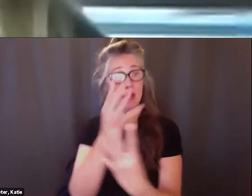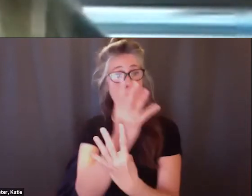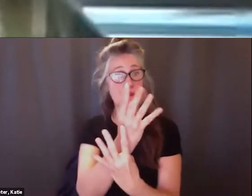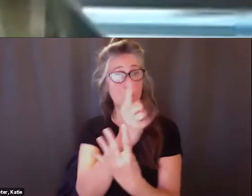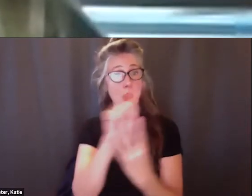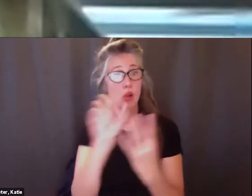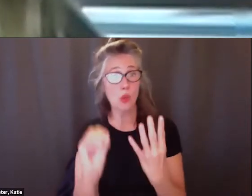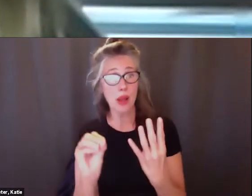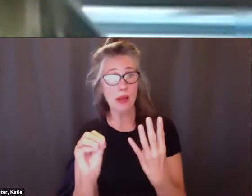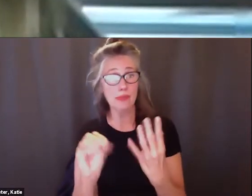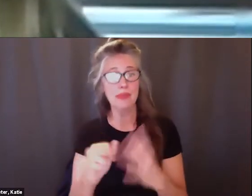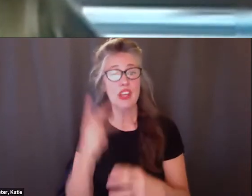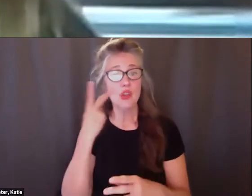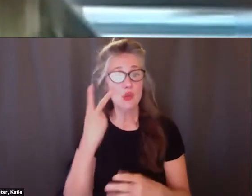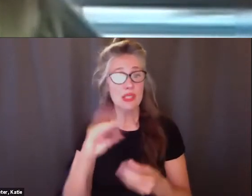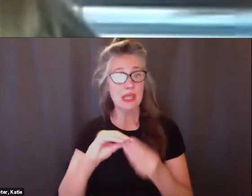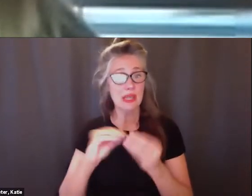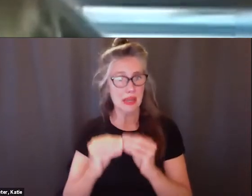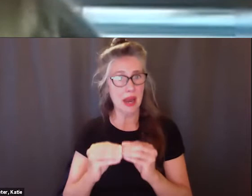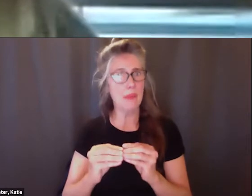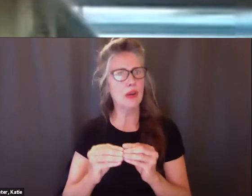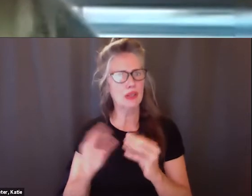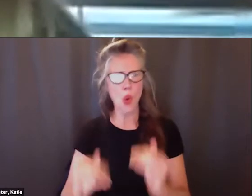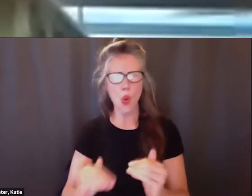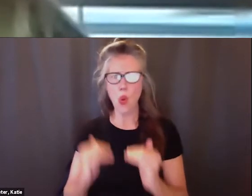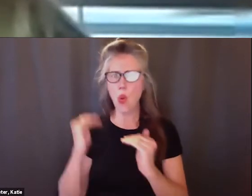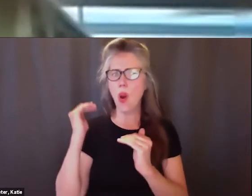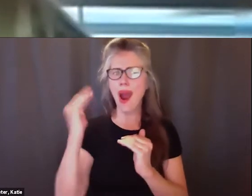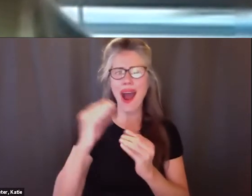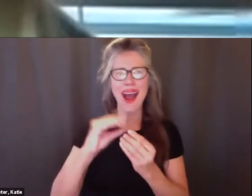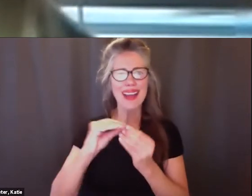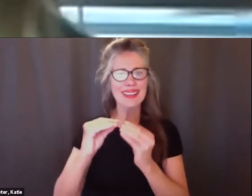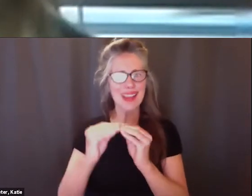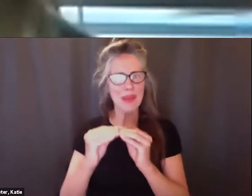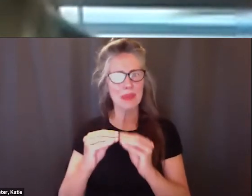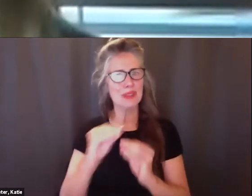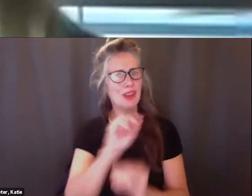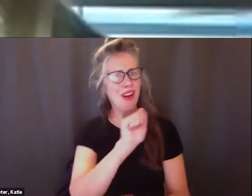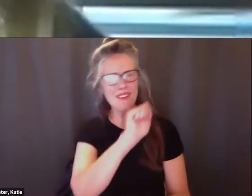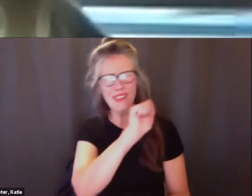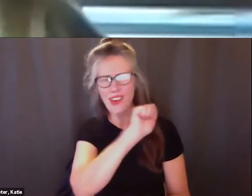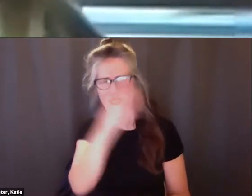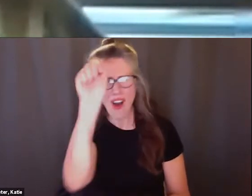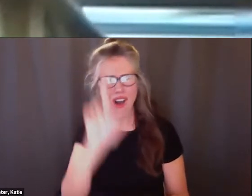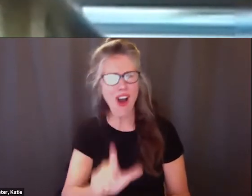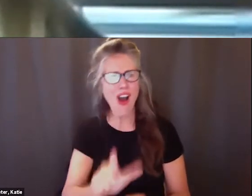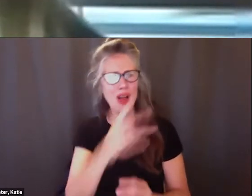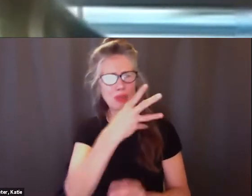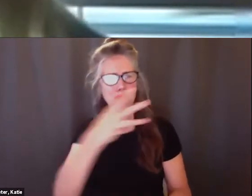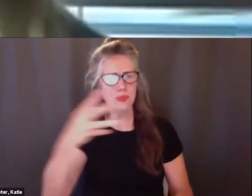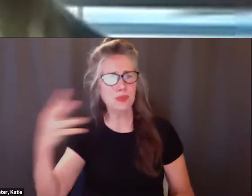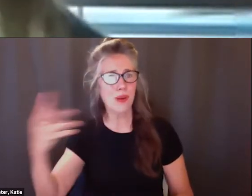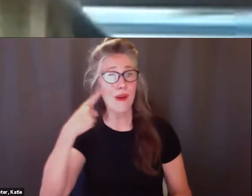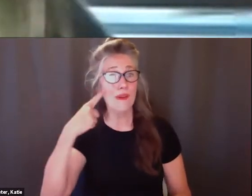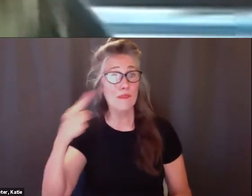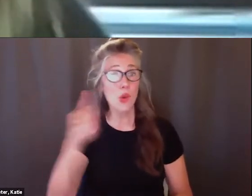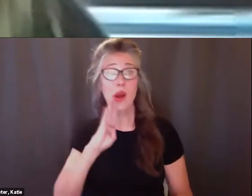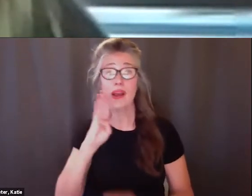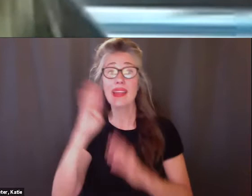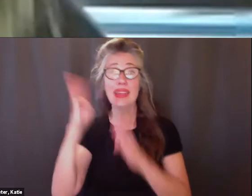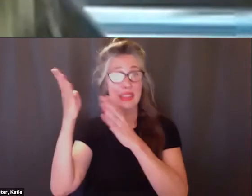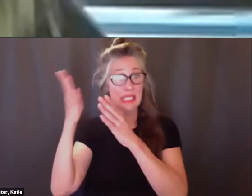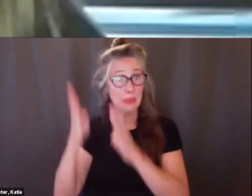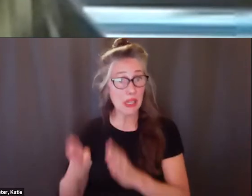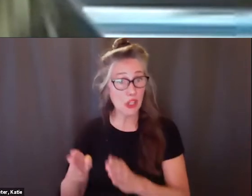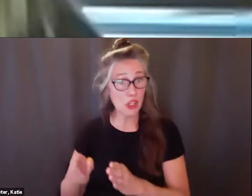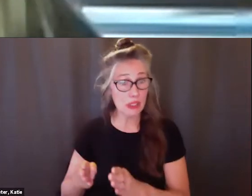see from these numbers is that we got high marks all across the board for our keynote speakers. And so if you think